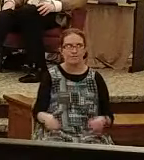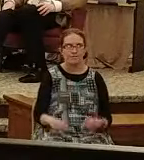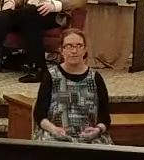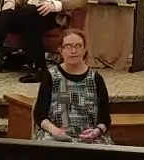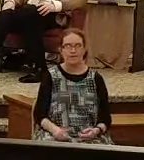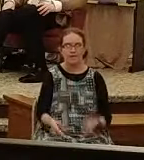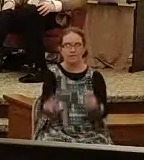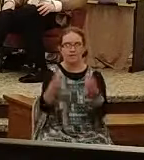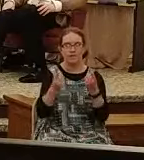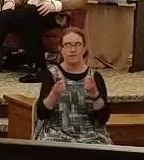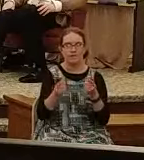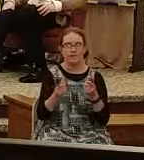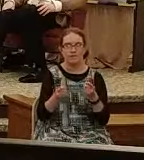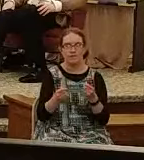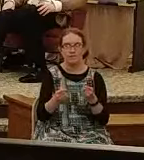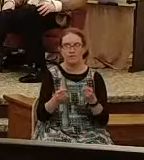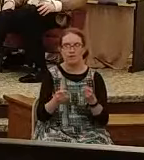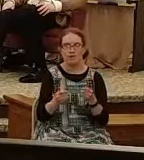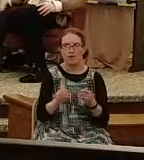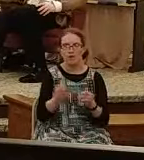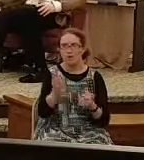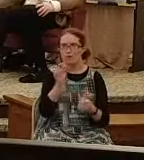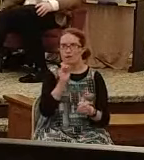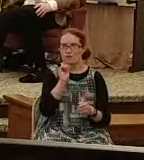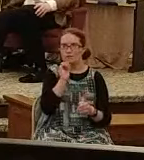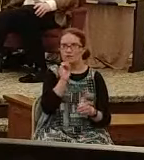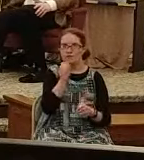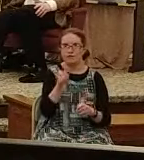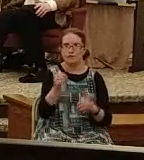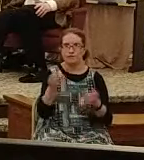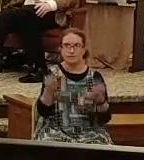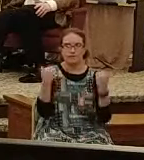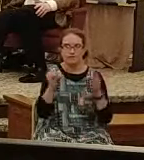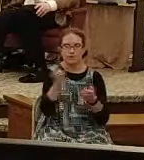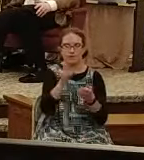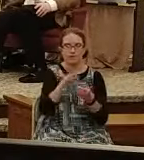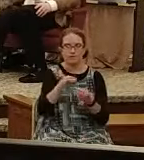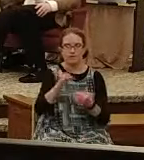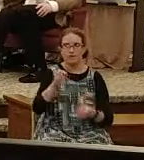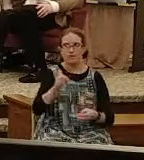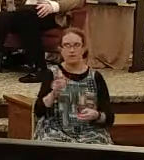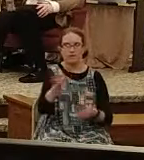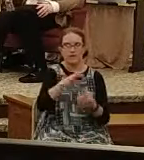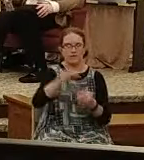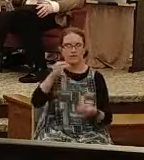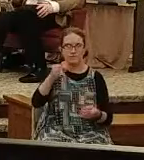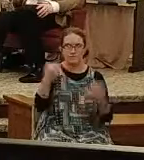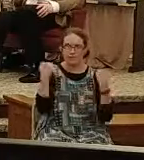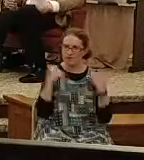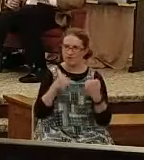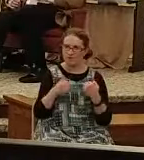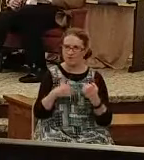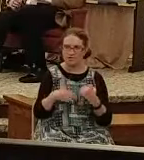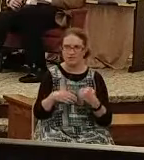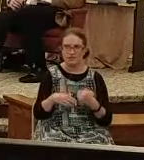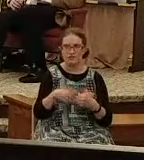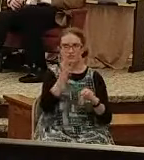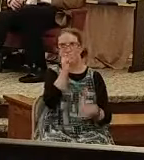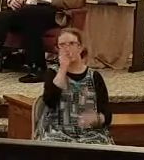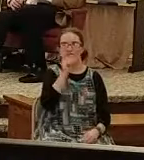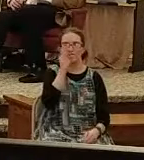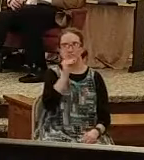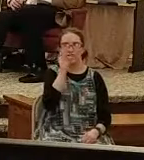He comes to the cover, telling you don't really have the Holy Ghost. Was that the Holy Ghost you got, or were you just jibber-jabbering